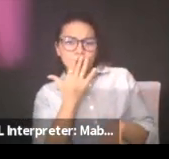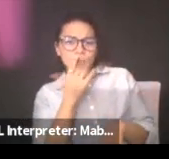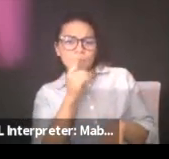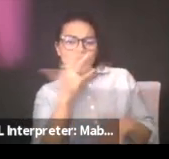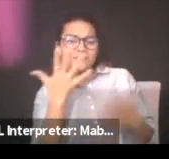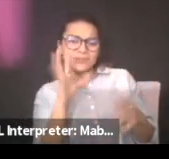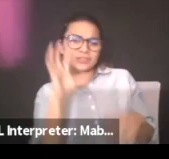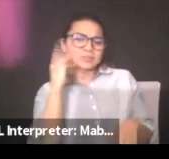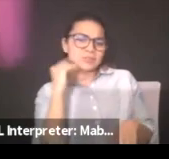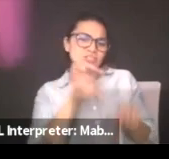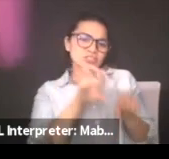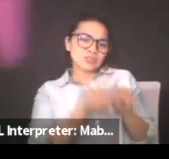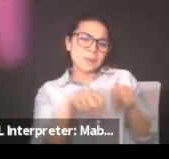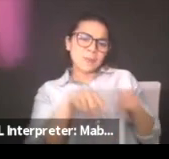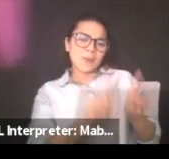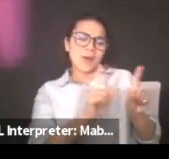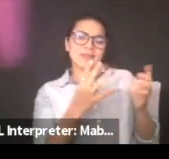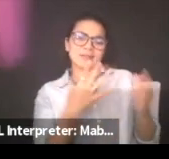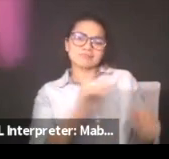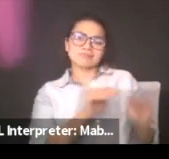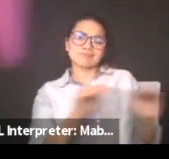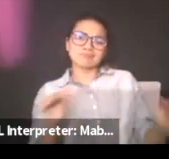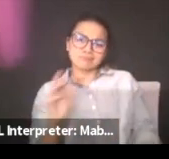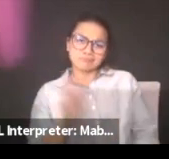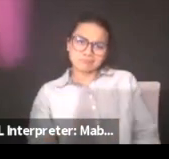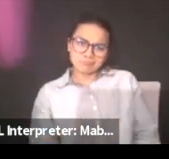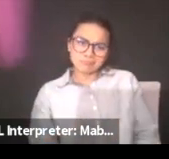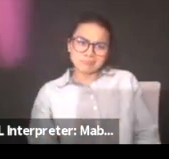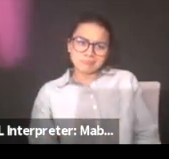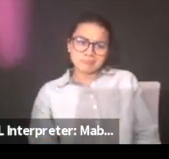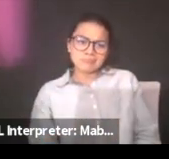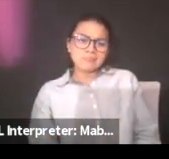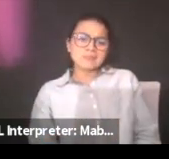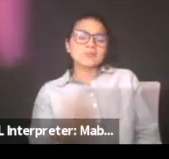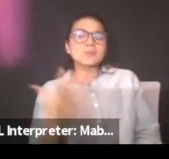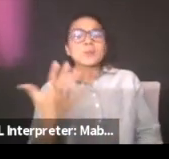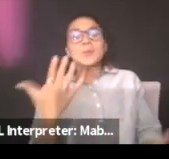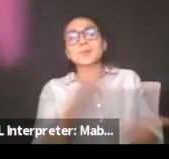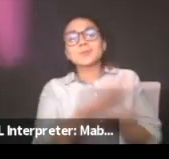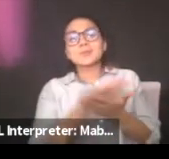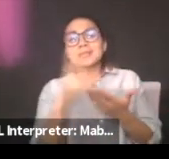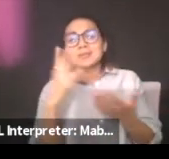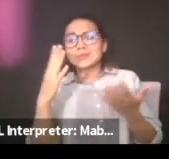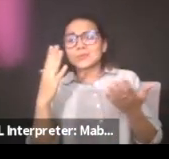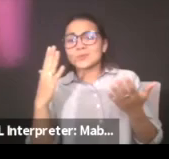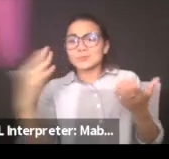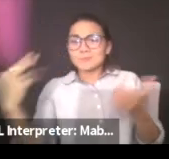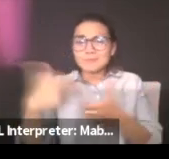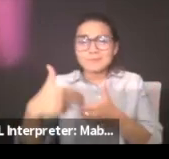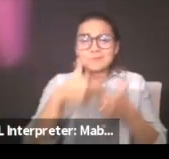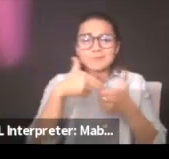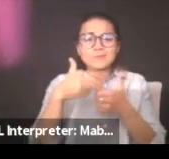Just excited to be here with all of you and see some familiar faces in the chat. I'm going to pass it to Alicia.